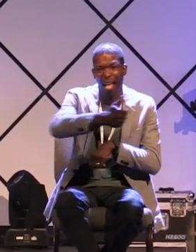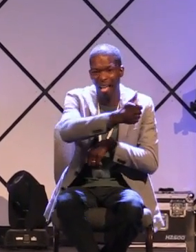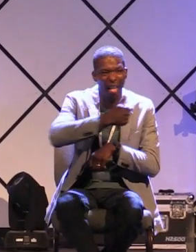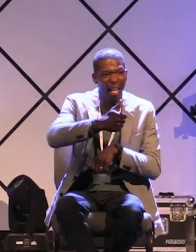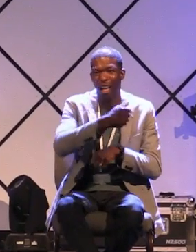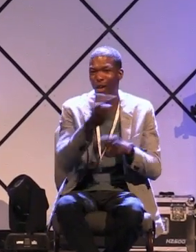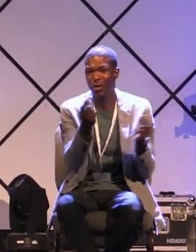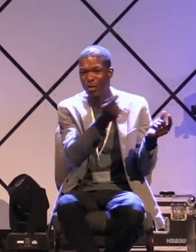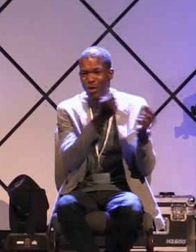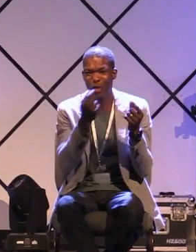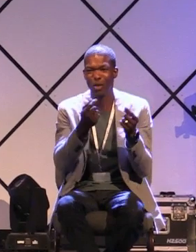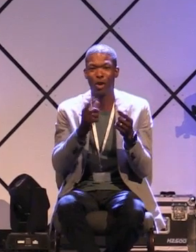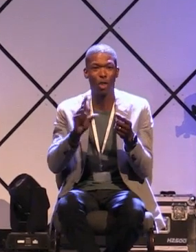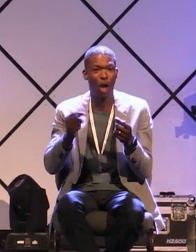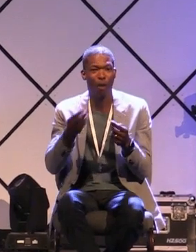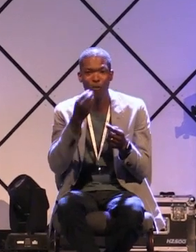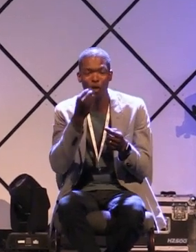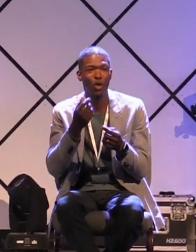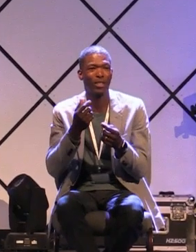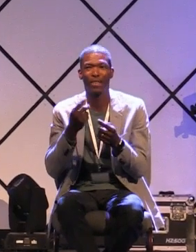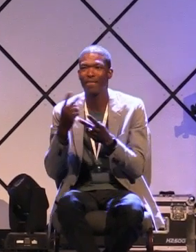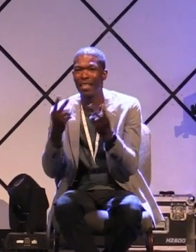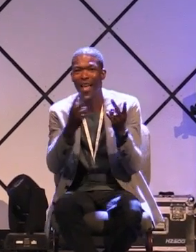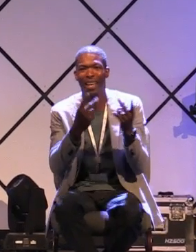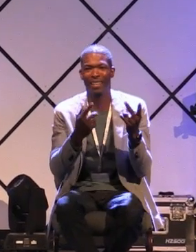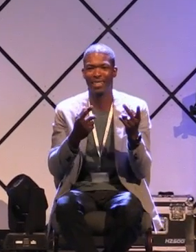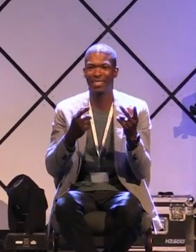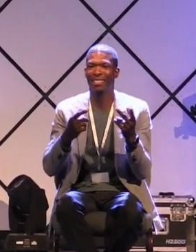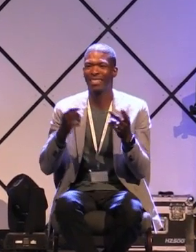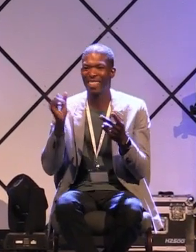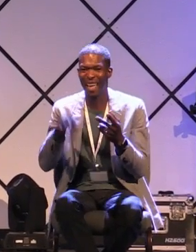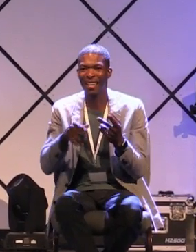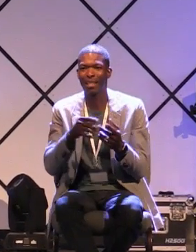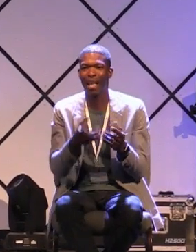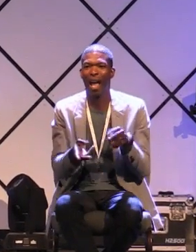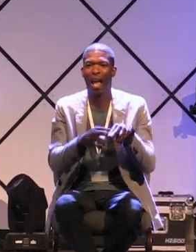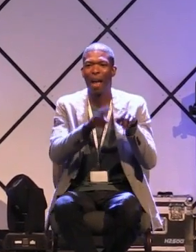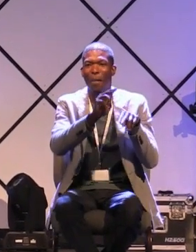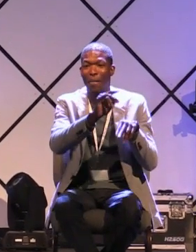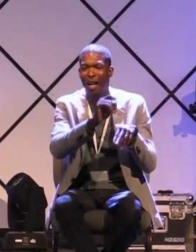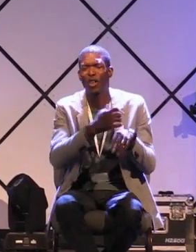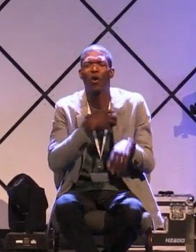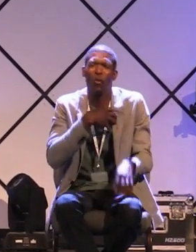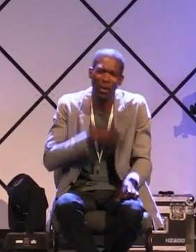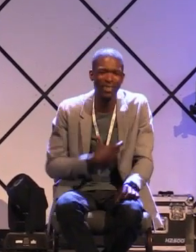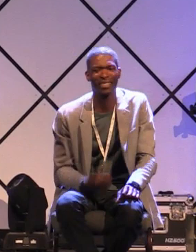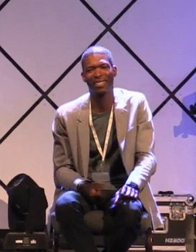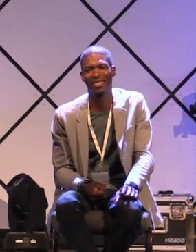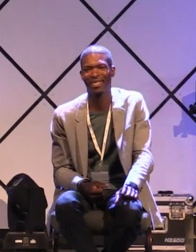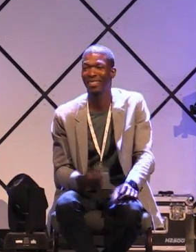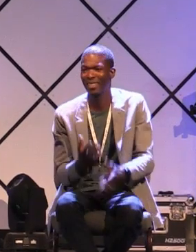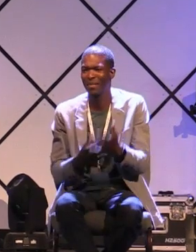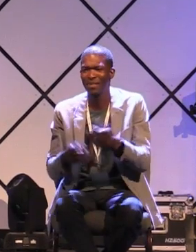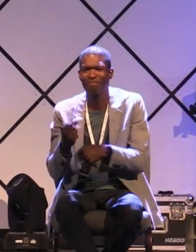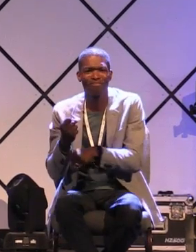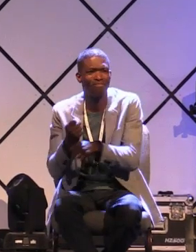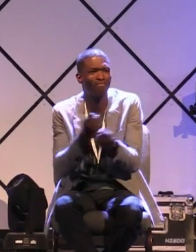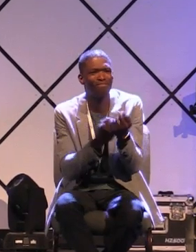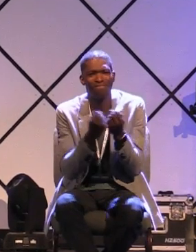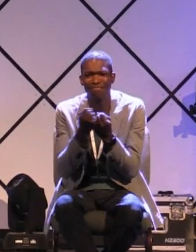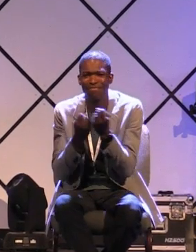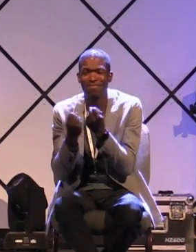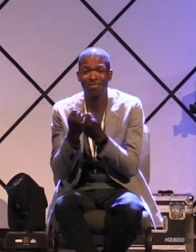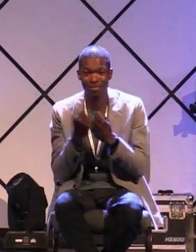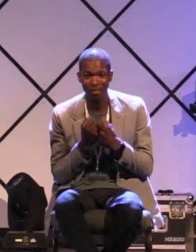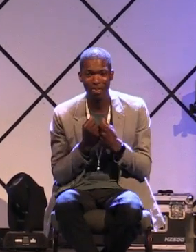with supplies, dog food, or each other's dogs to help each other out with some of those transportations. Finally, it's true that